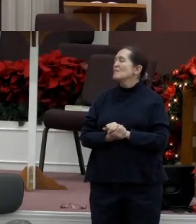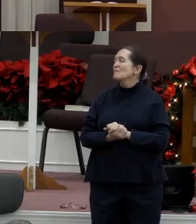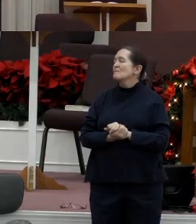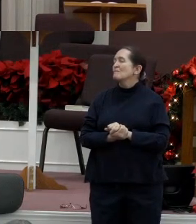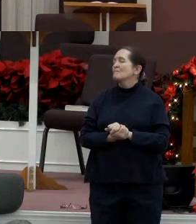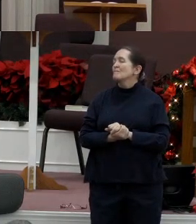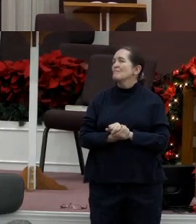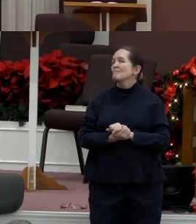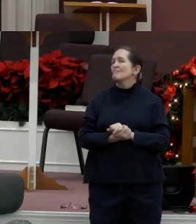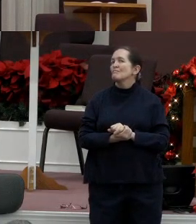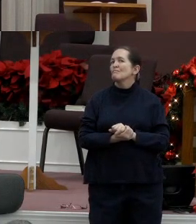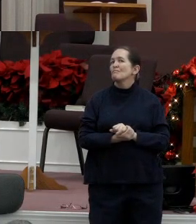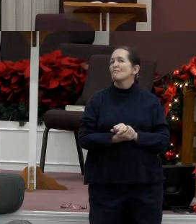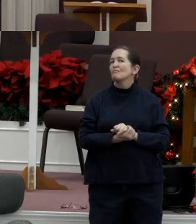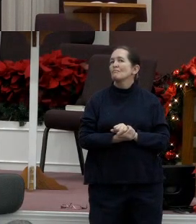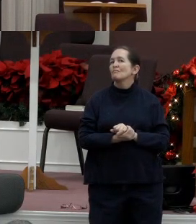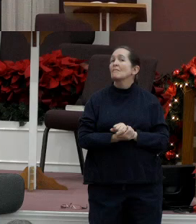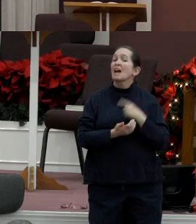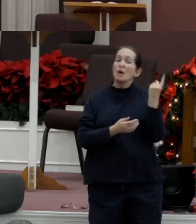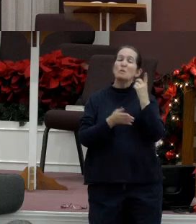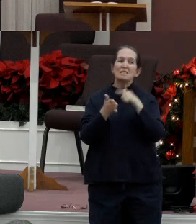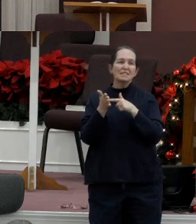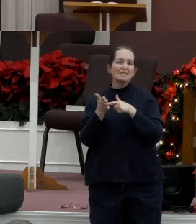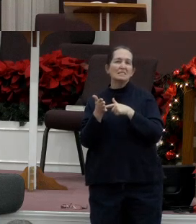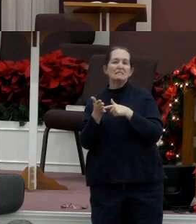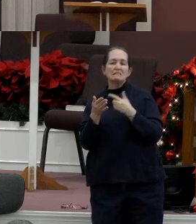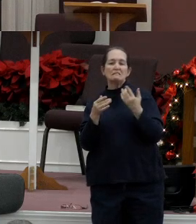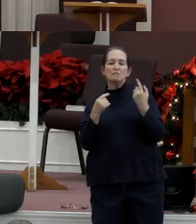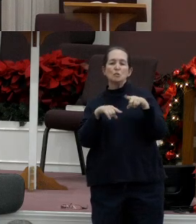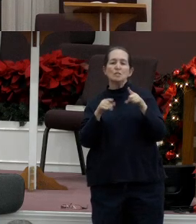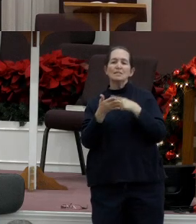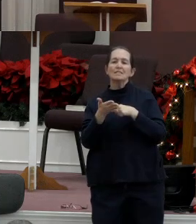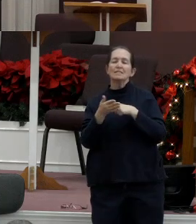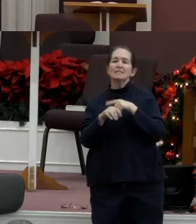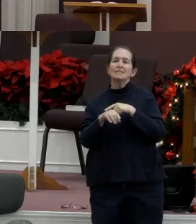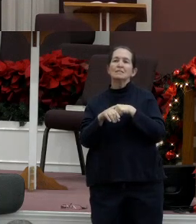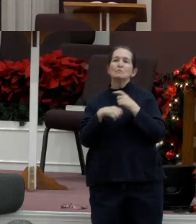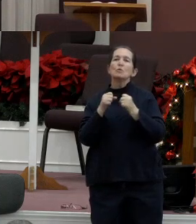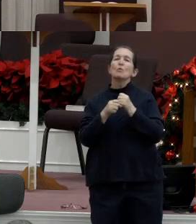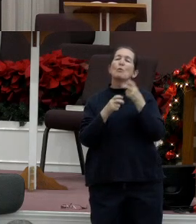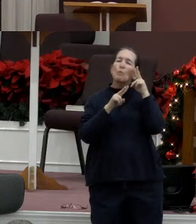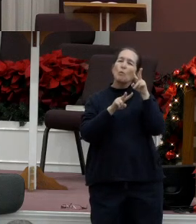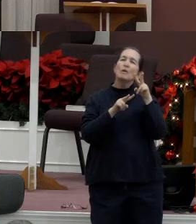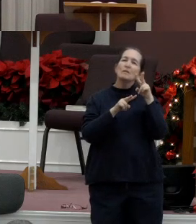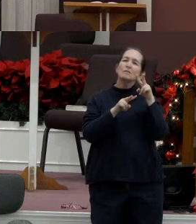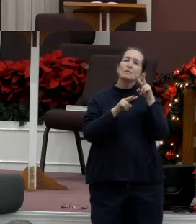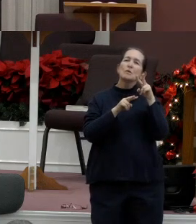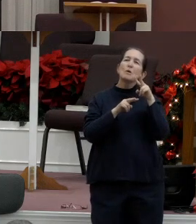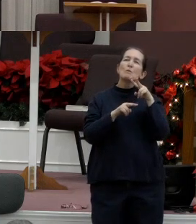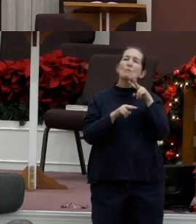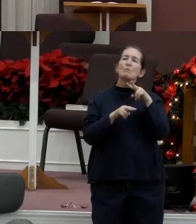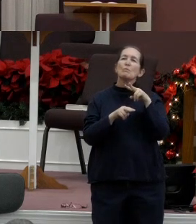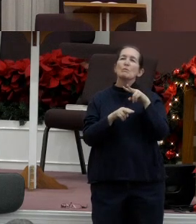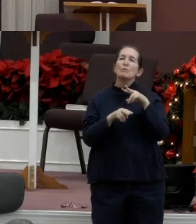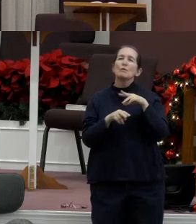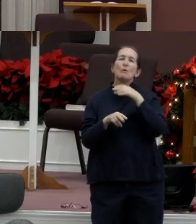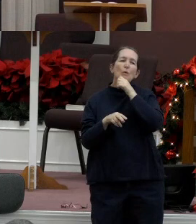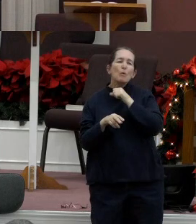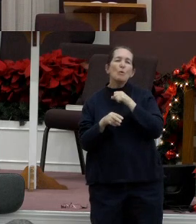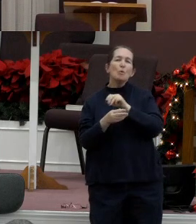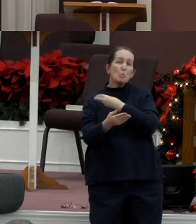I always, during this time of year, like to watch some of the old musicals, White Christmas,